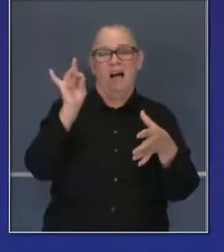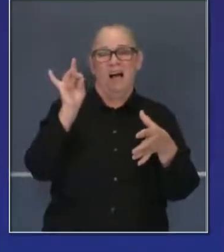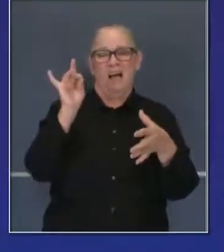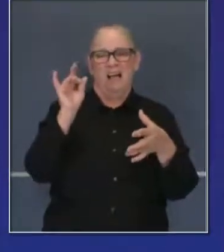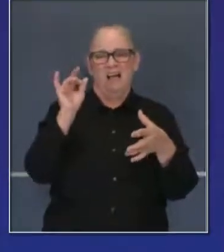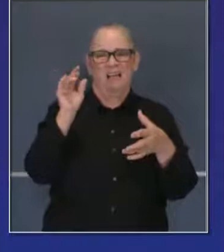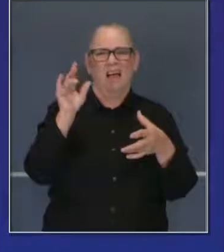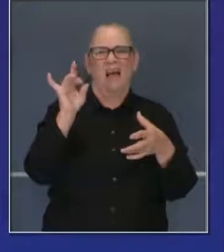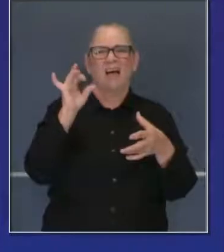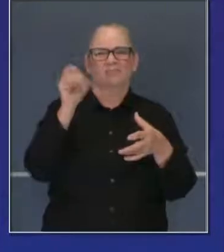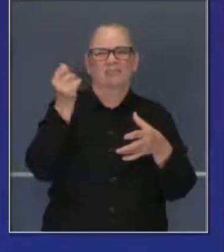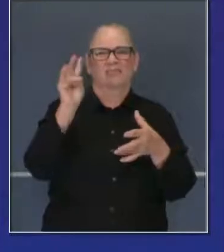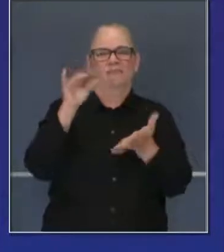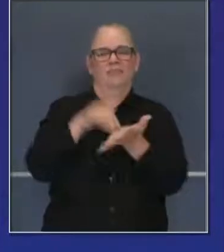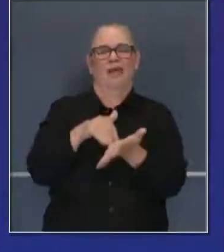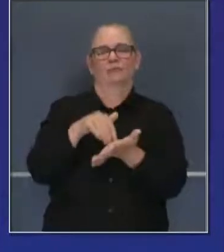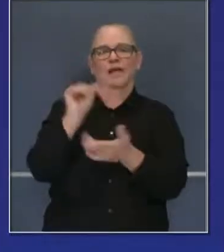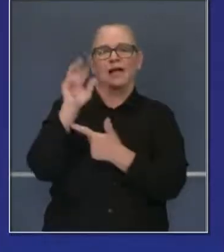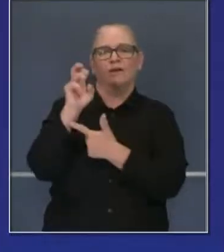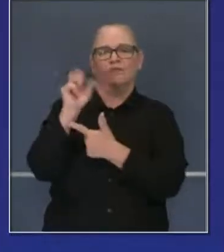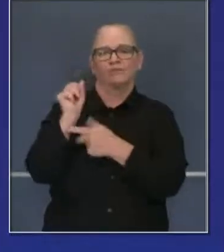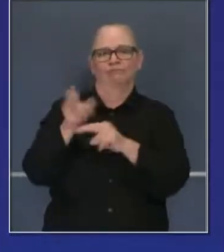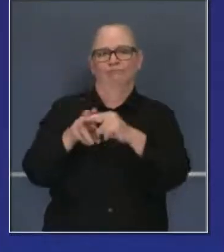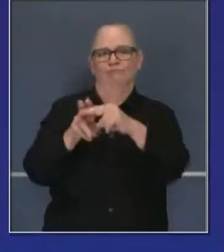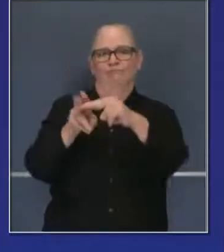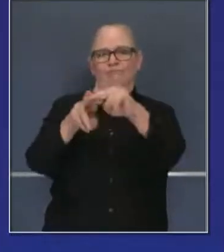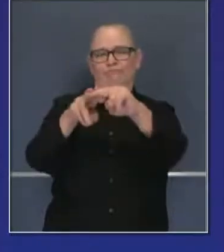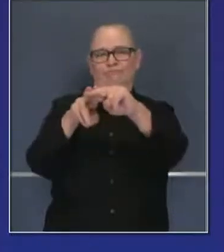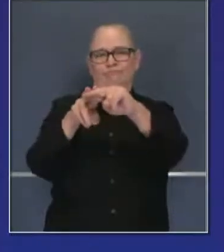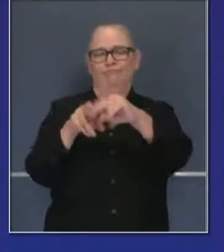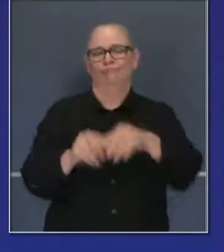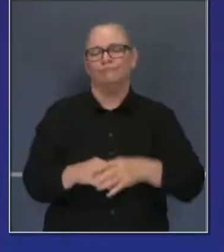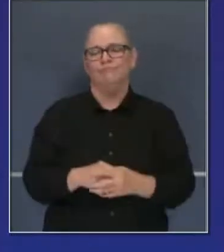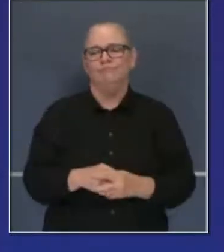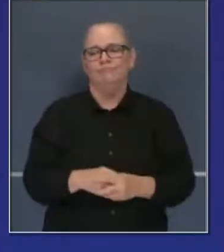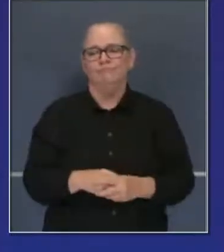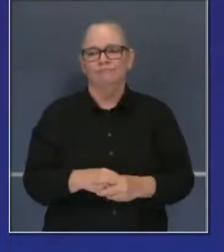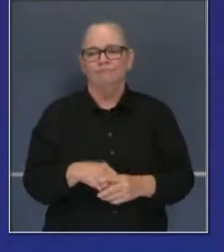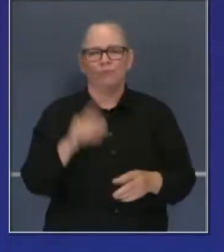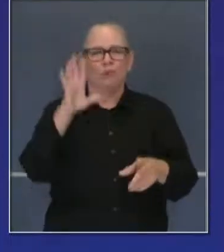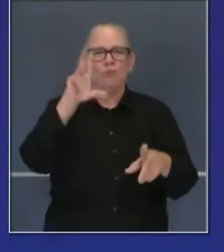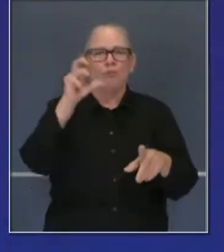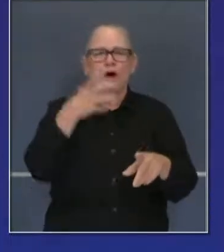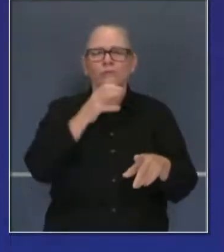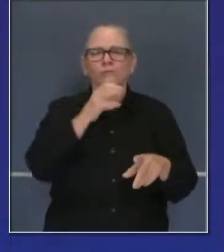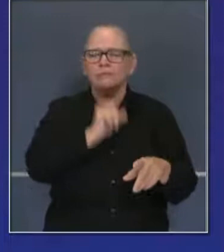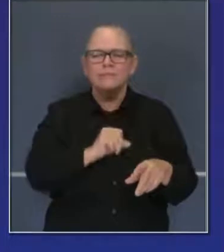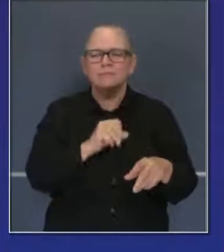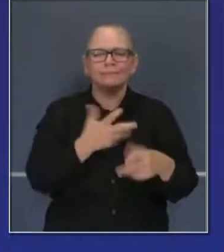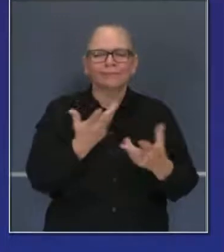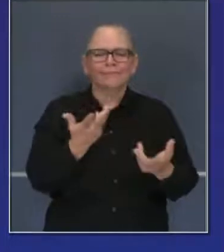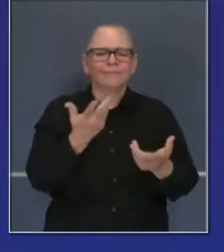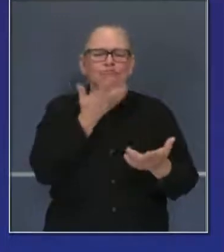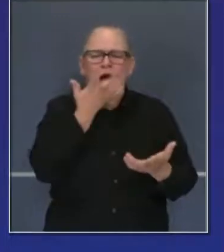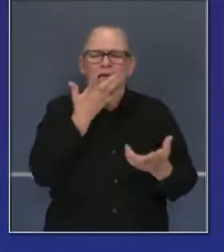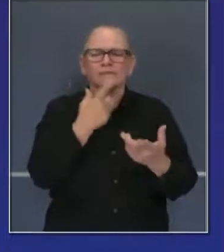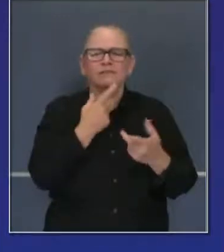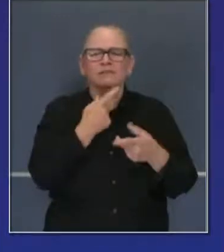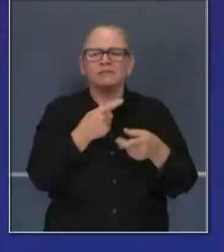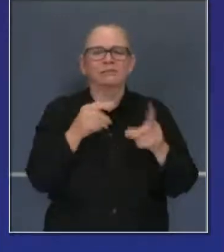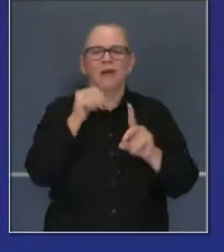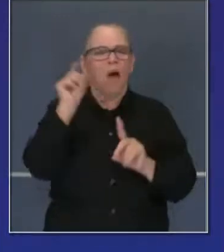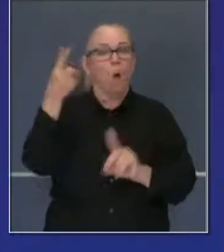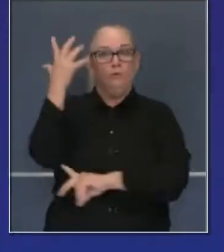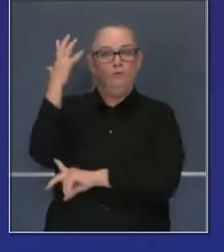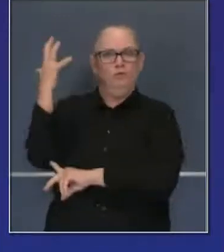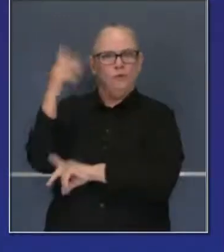817 acres this week. A lot of that is brush, not just forest fire, a lot of grass fire as well. But